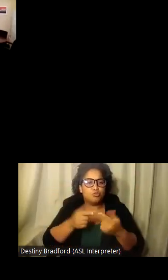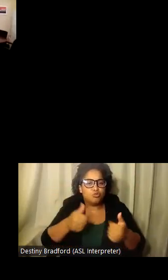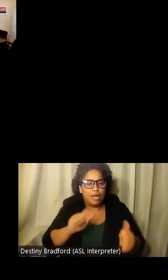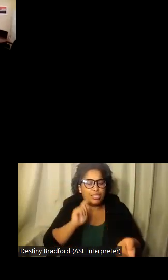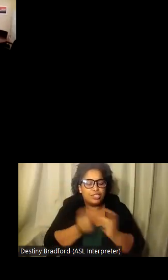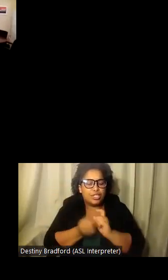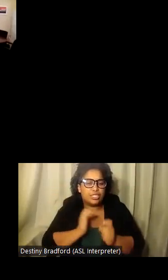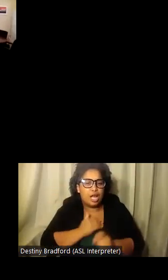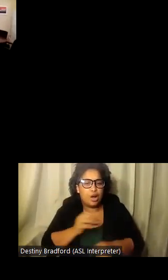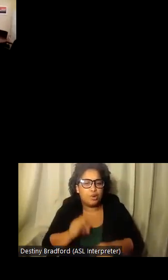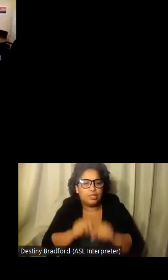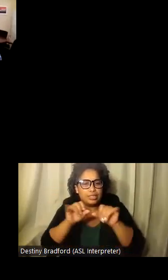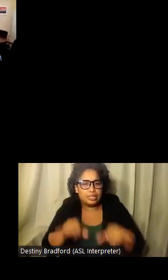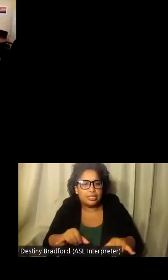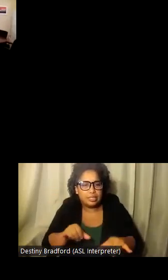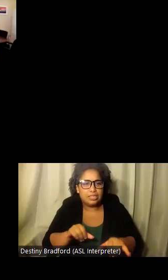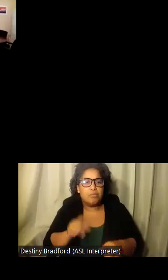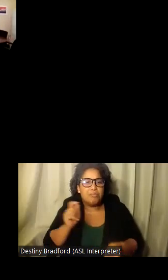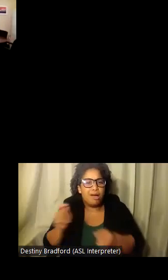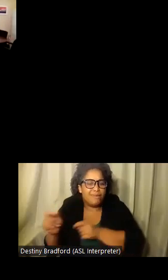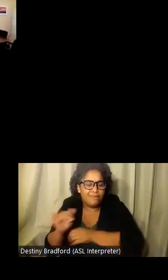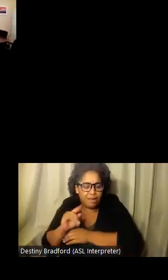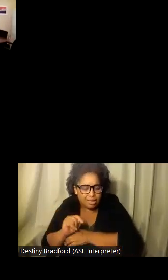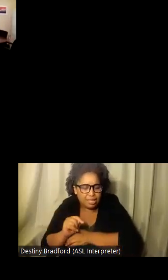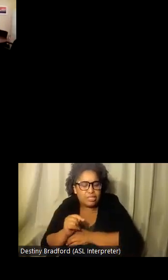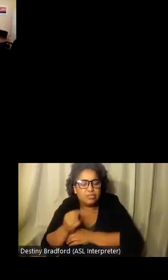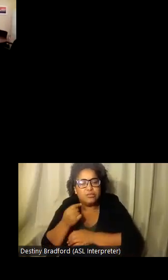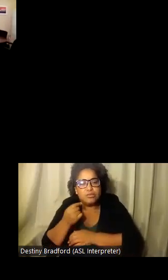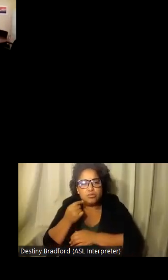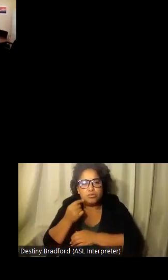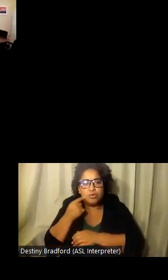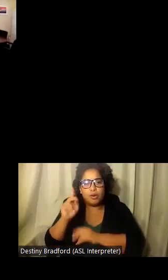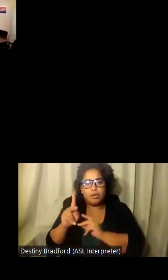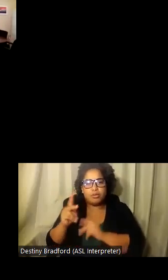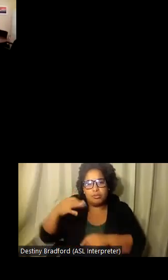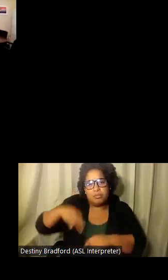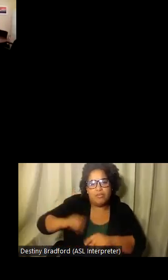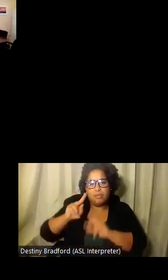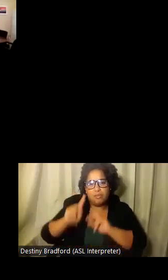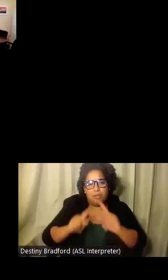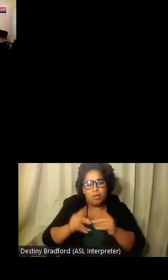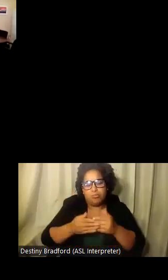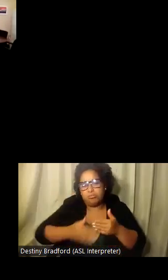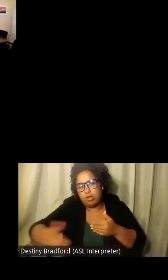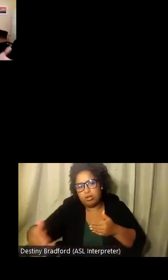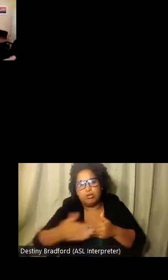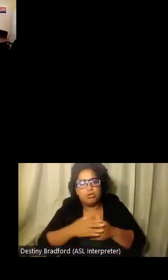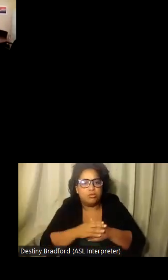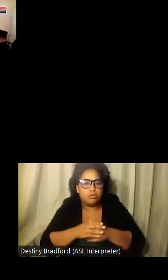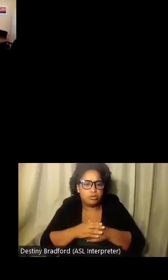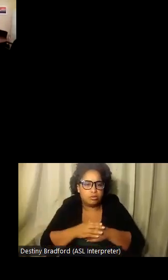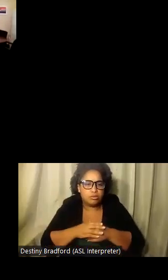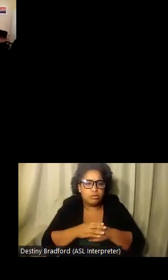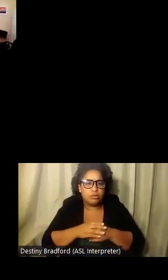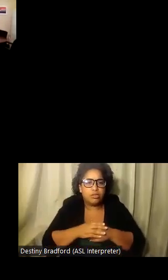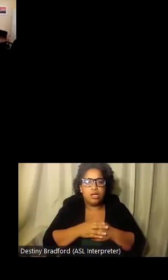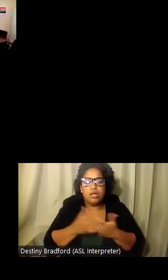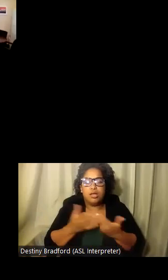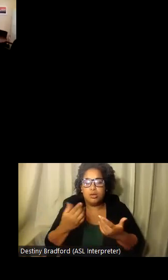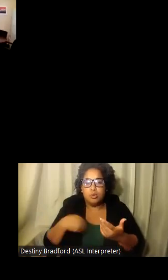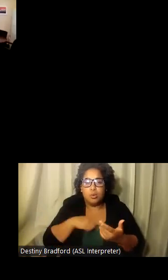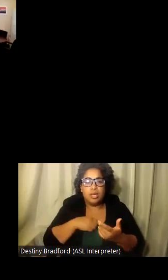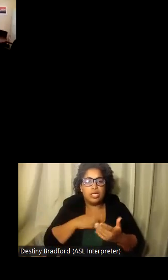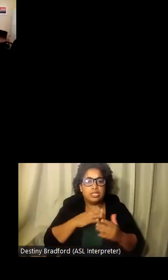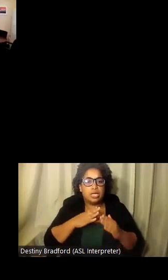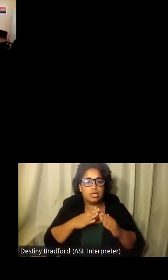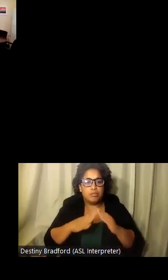system and modify our system in ways that are going to be beneficial in the long run. For example, we've been struggling as a